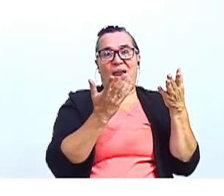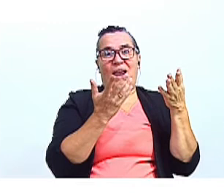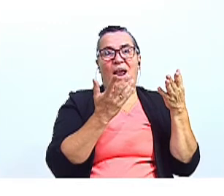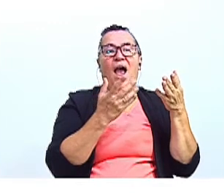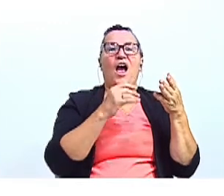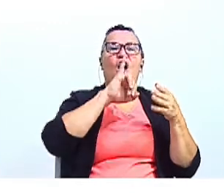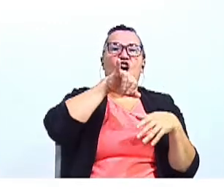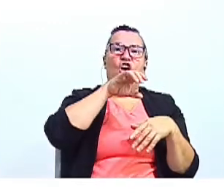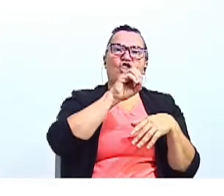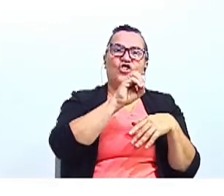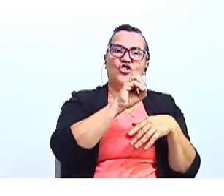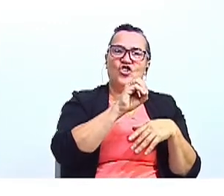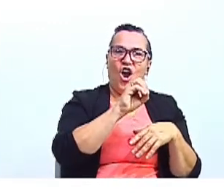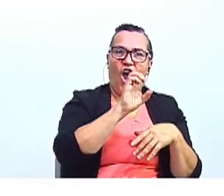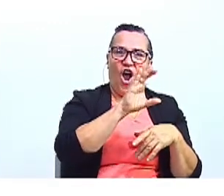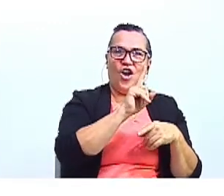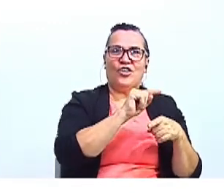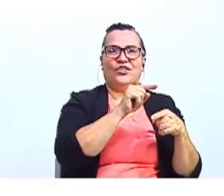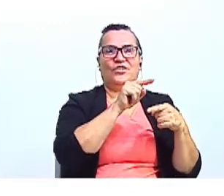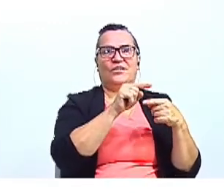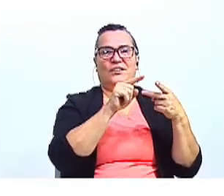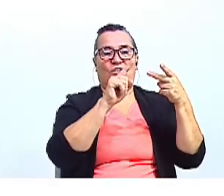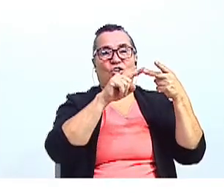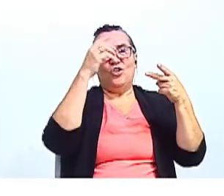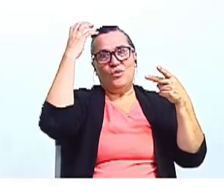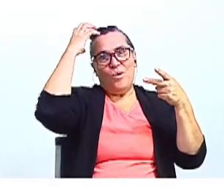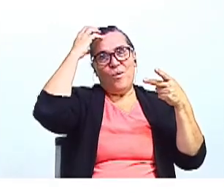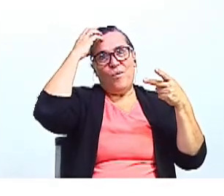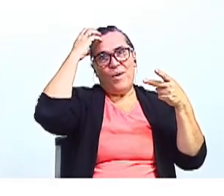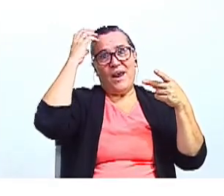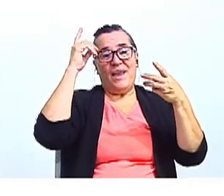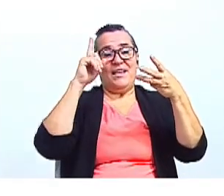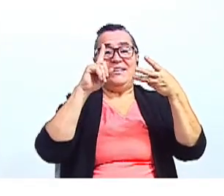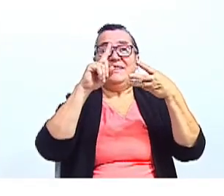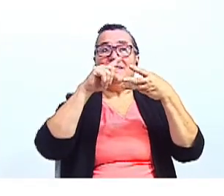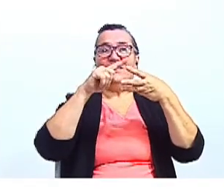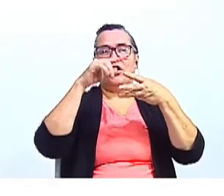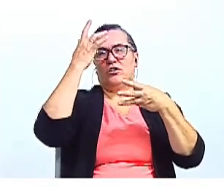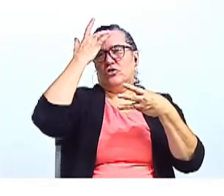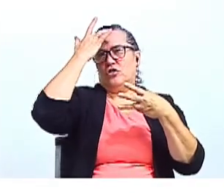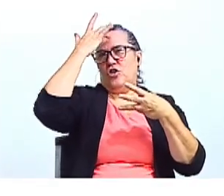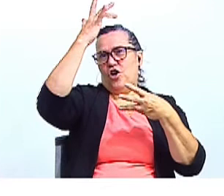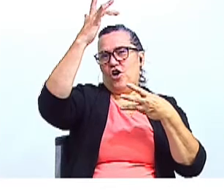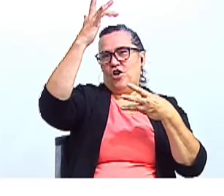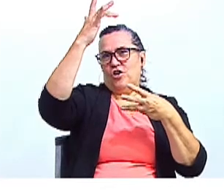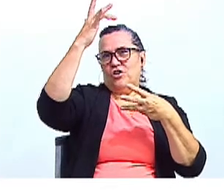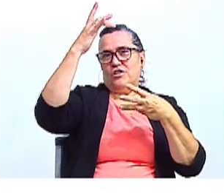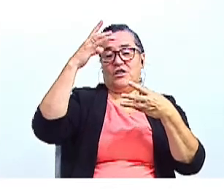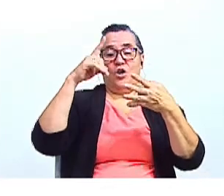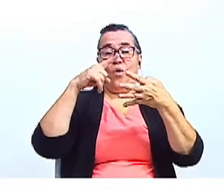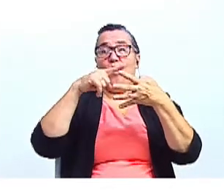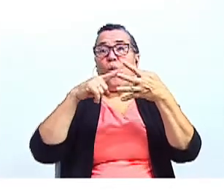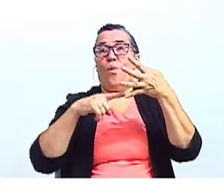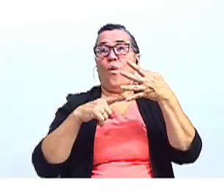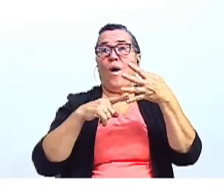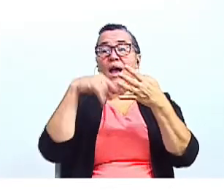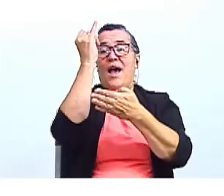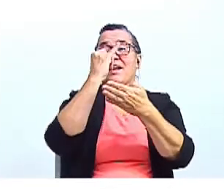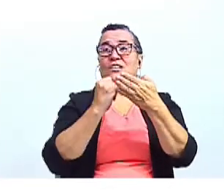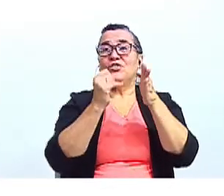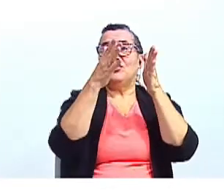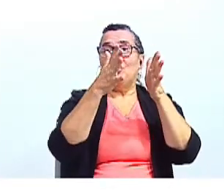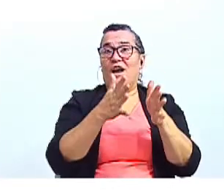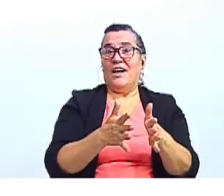jocks. Number 2 were the brains. Number 3, the nerds. Number